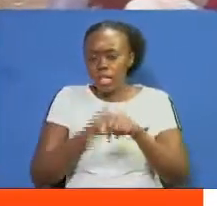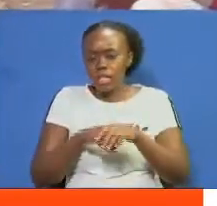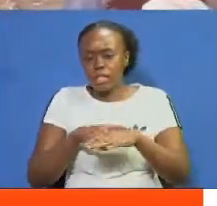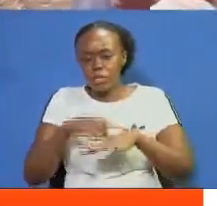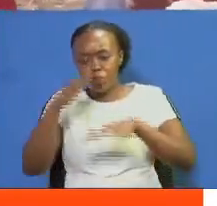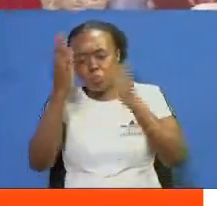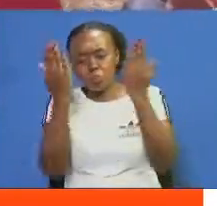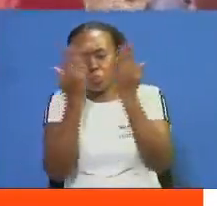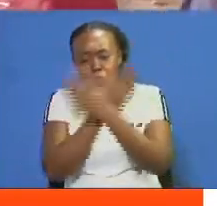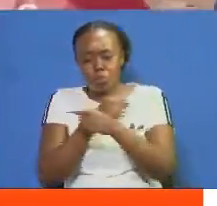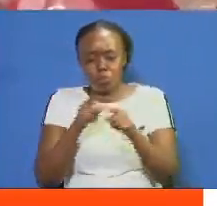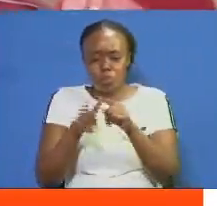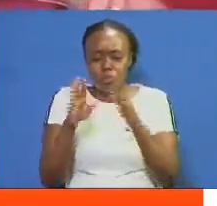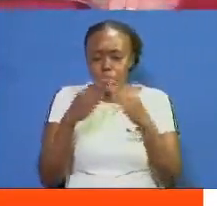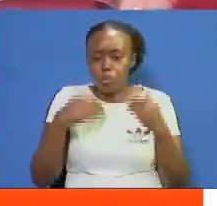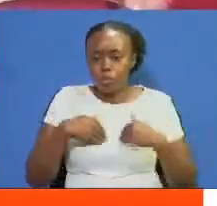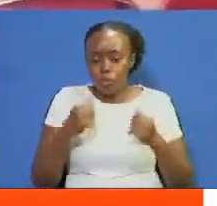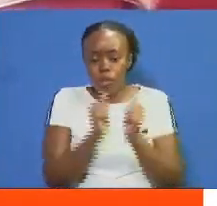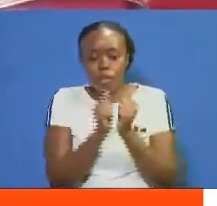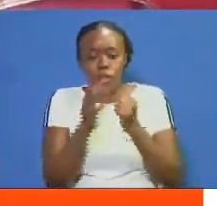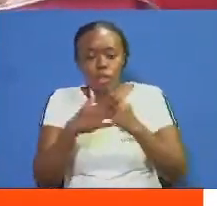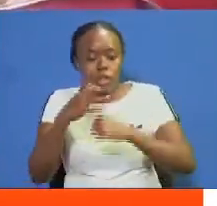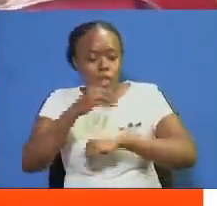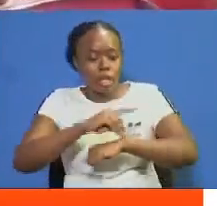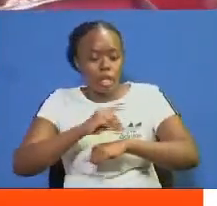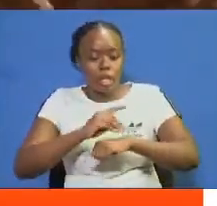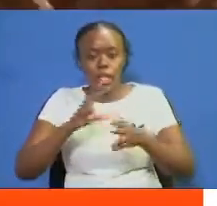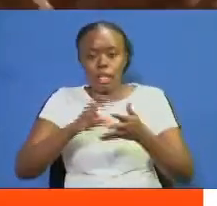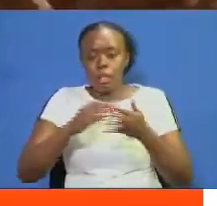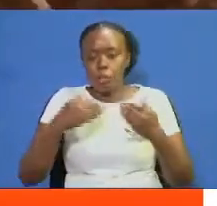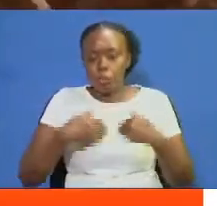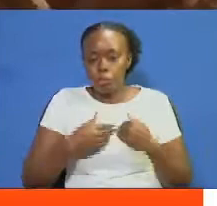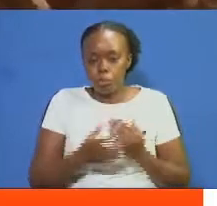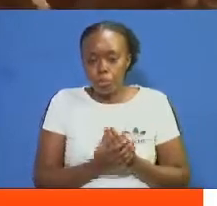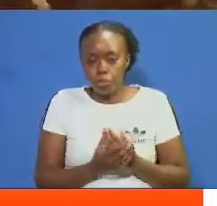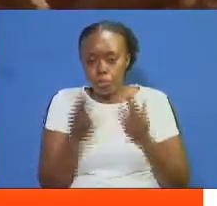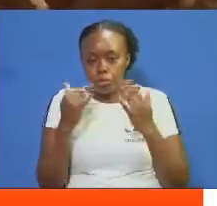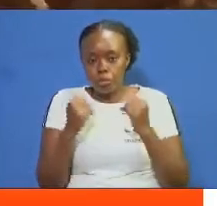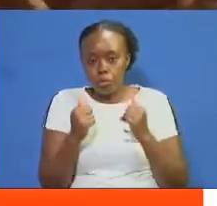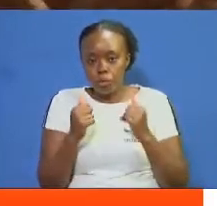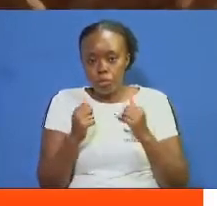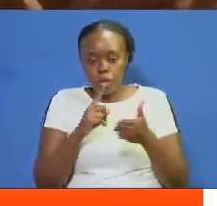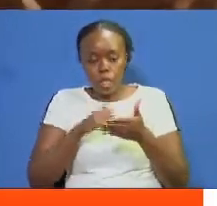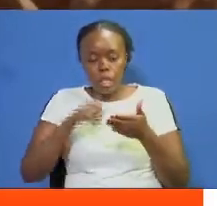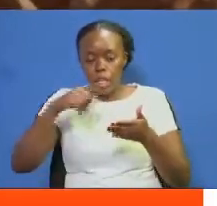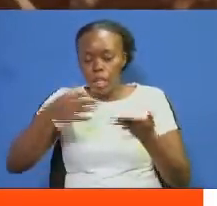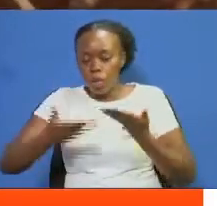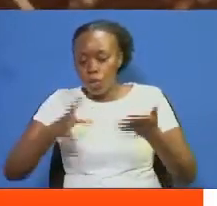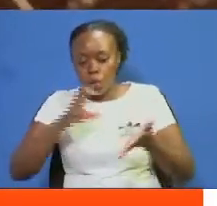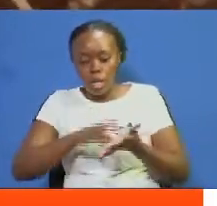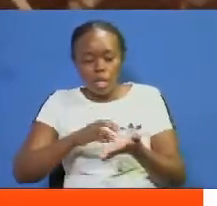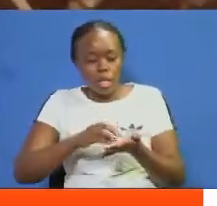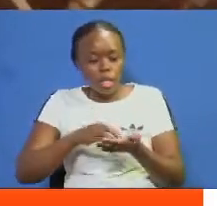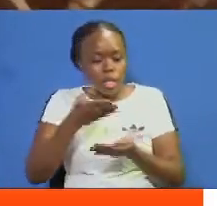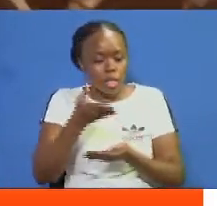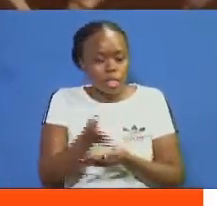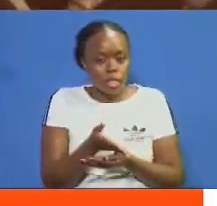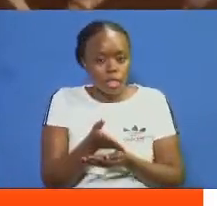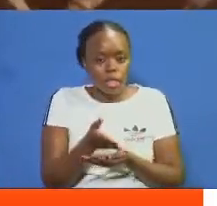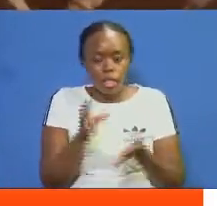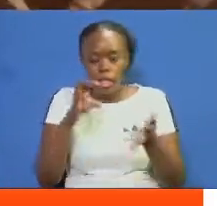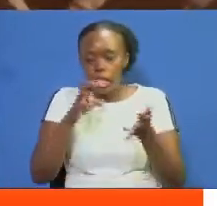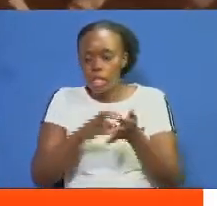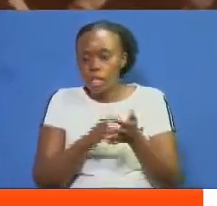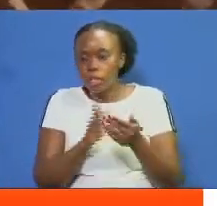night, even though they have 14 days to appeal the court ruling. Walitushtaki kesi iko kotini,